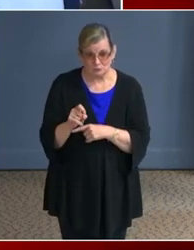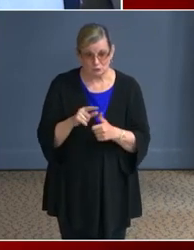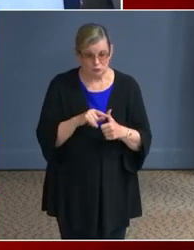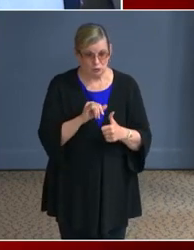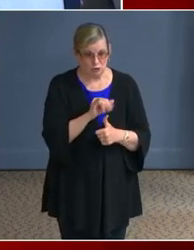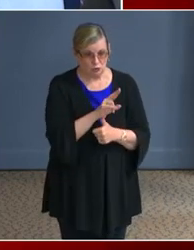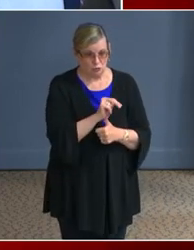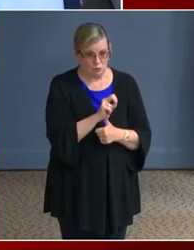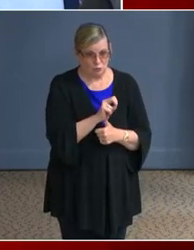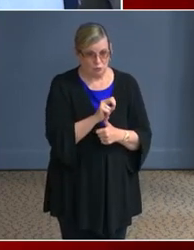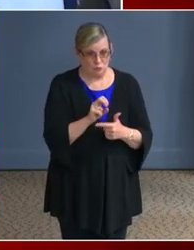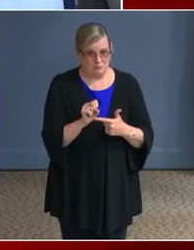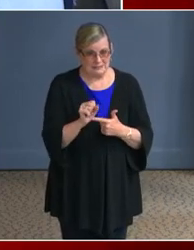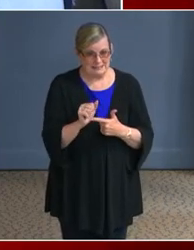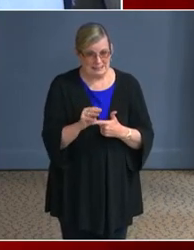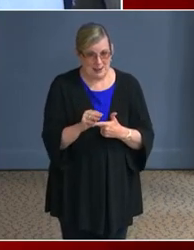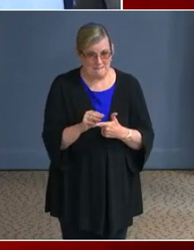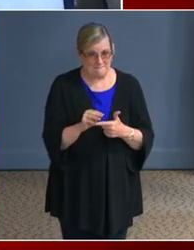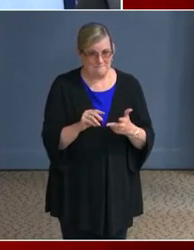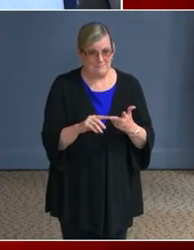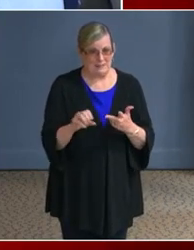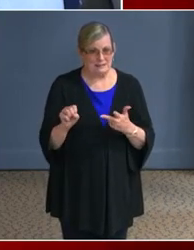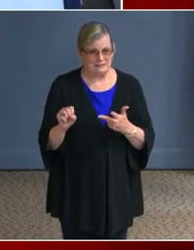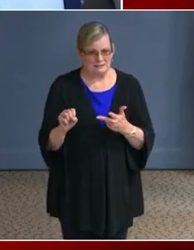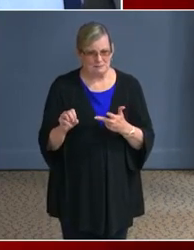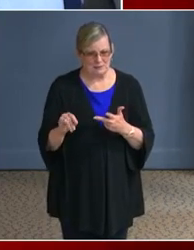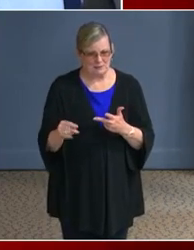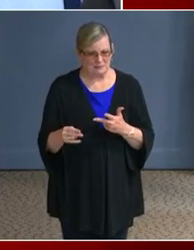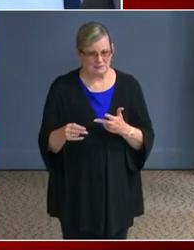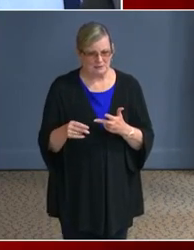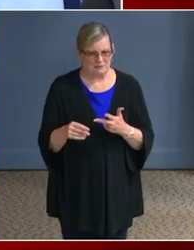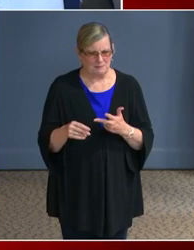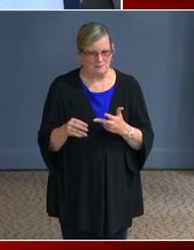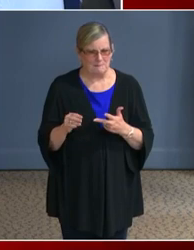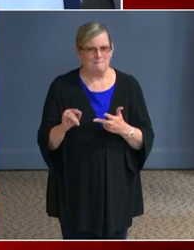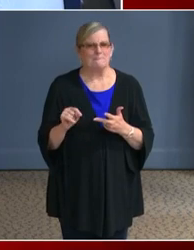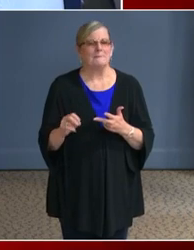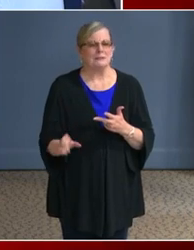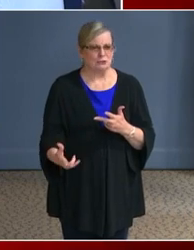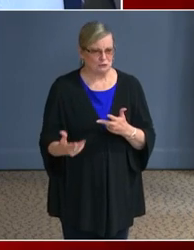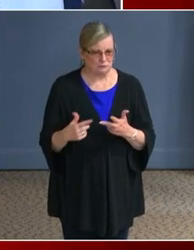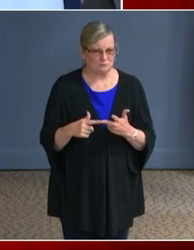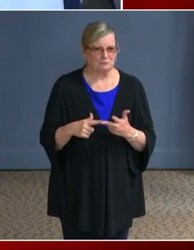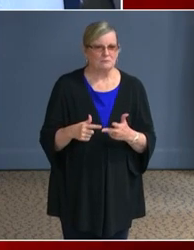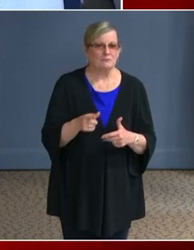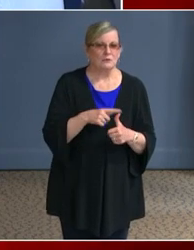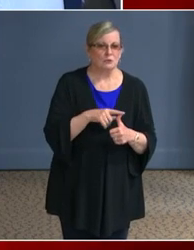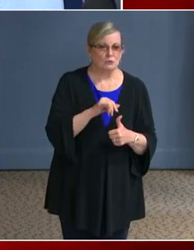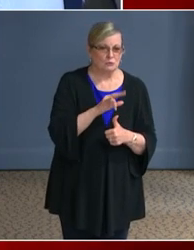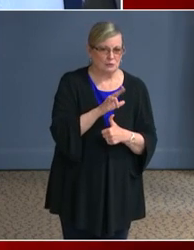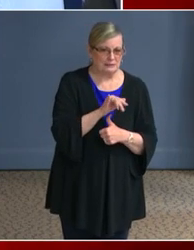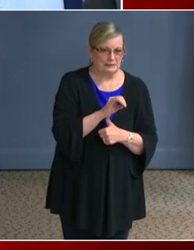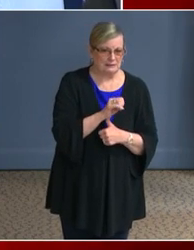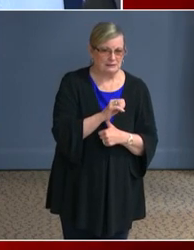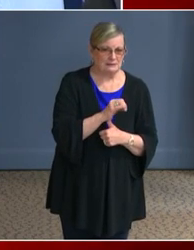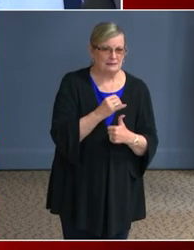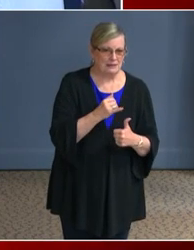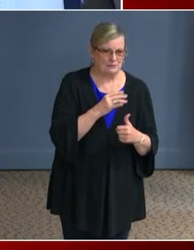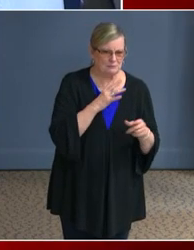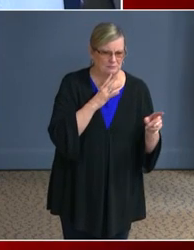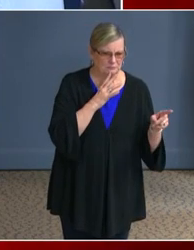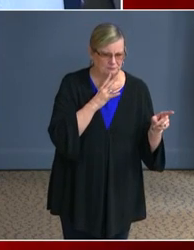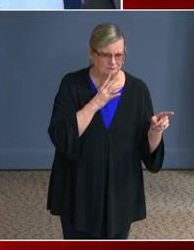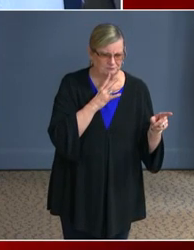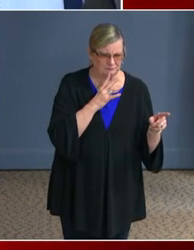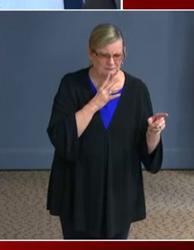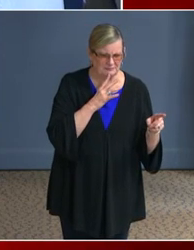Mitch. Okay. 2 questions. One about masks. I know it said in schools kids still need to wear masks. Do they need to wear masks at